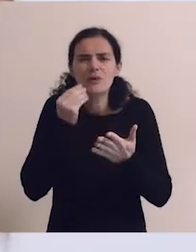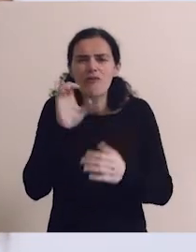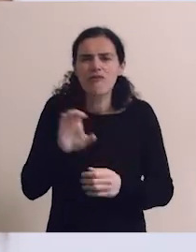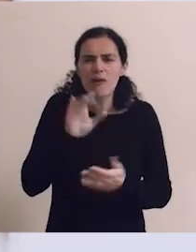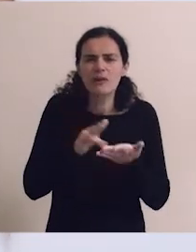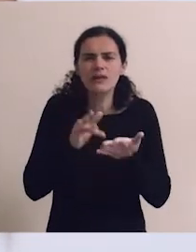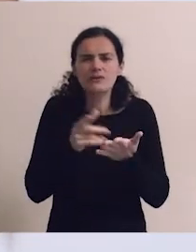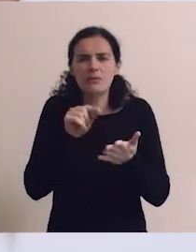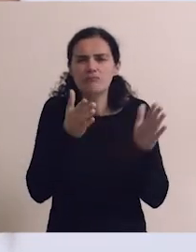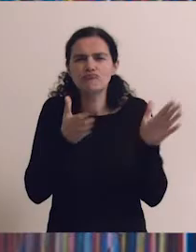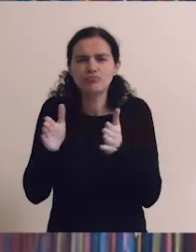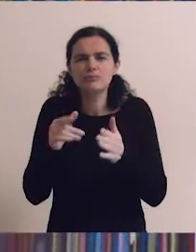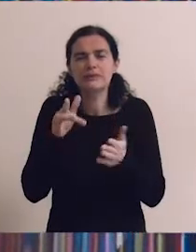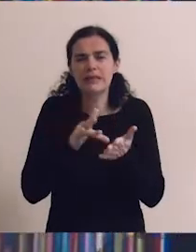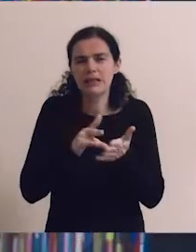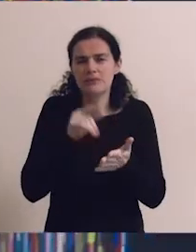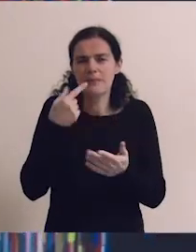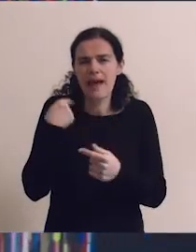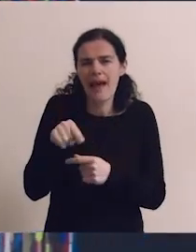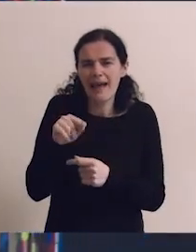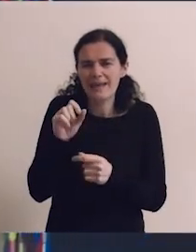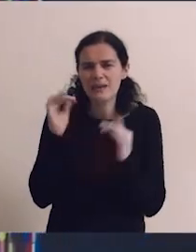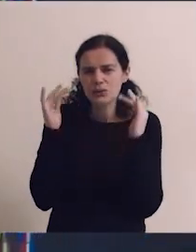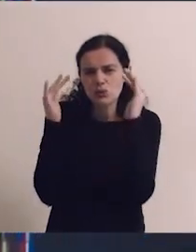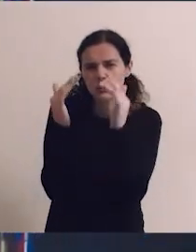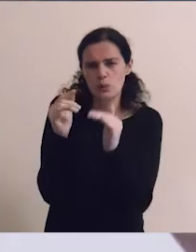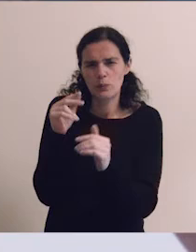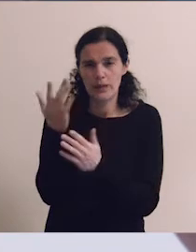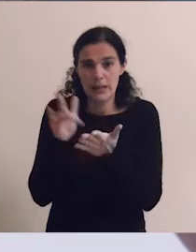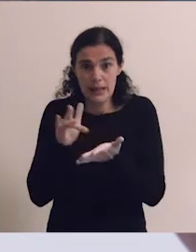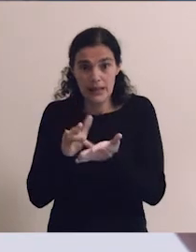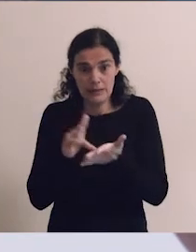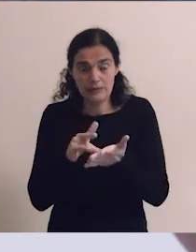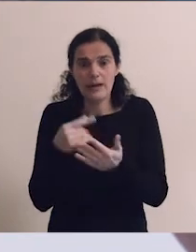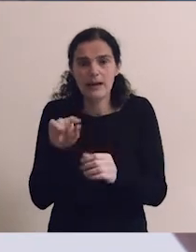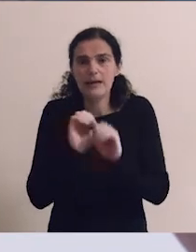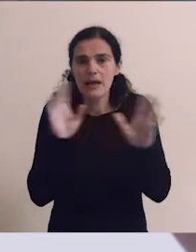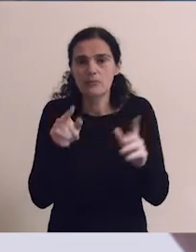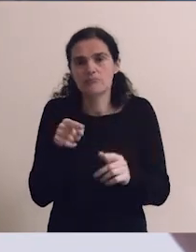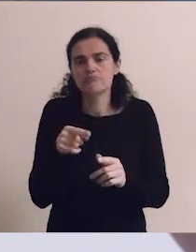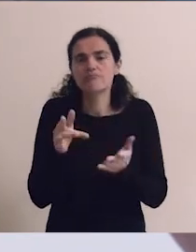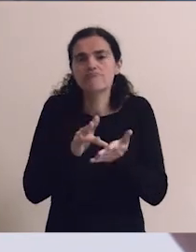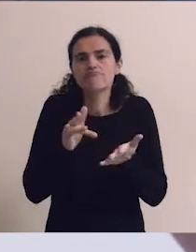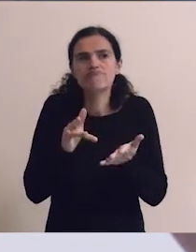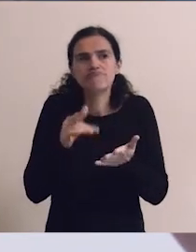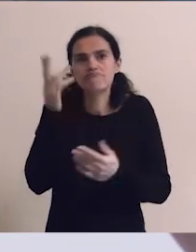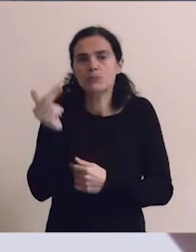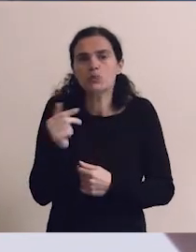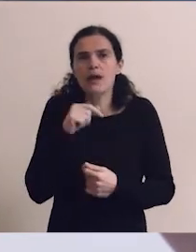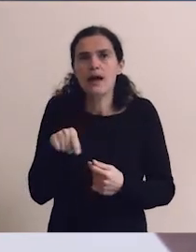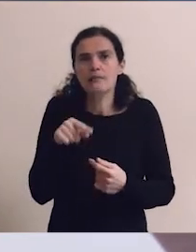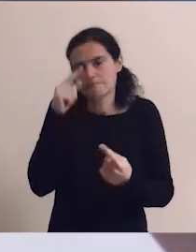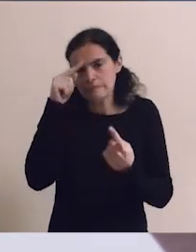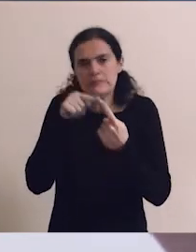of the book and the chapter. You have here the shadow of a book. Of course, it's a painting that has a